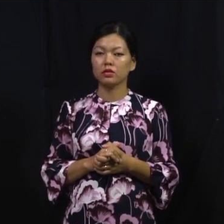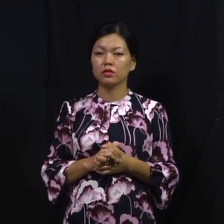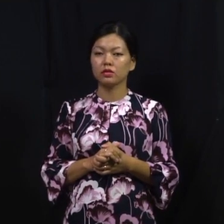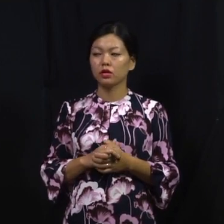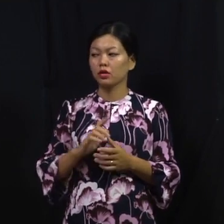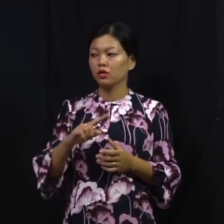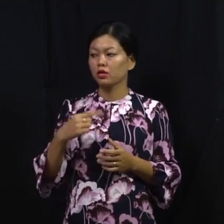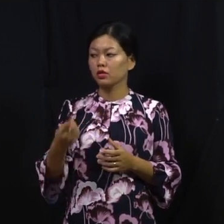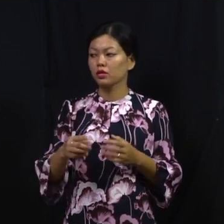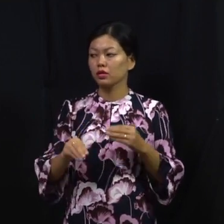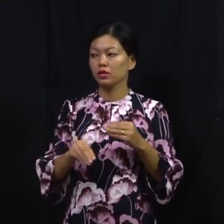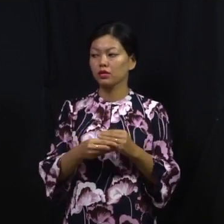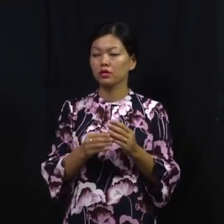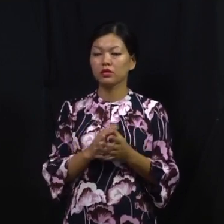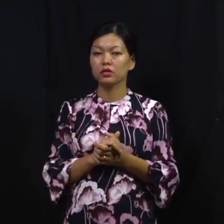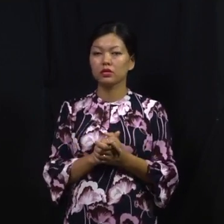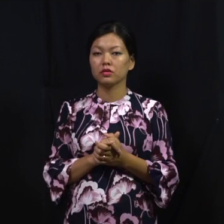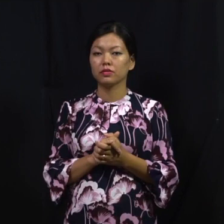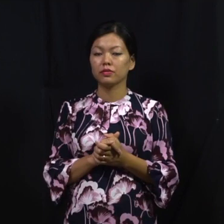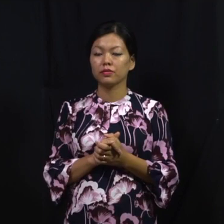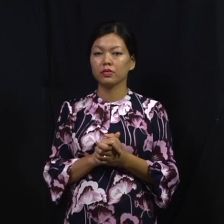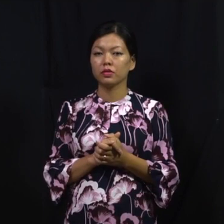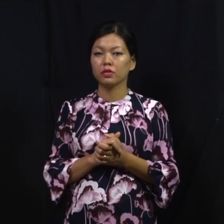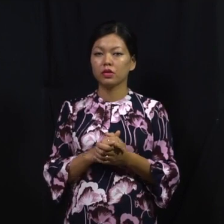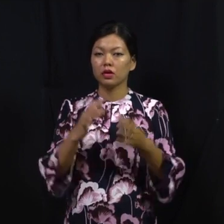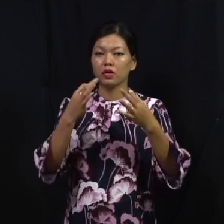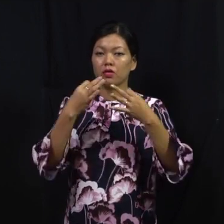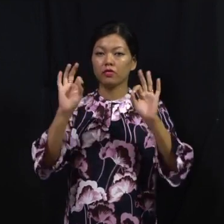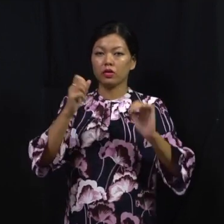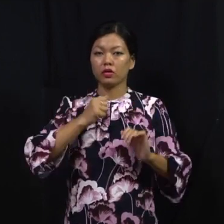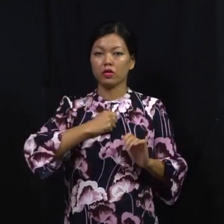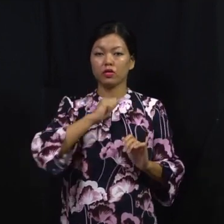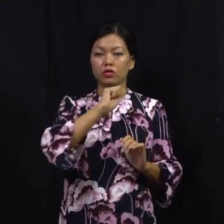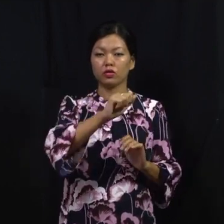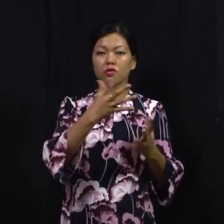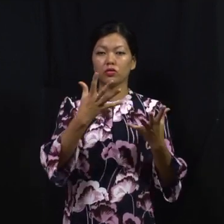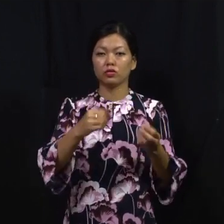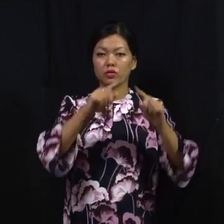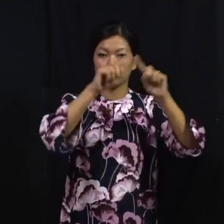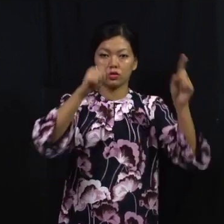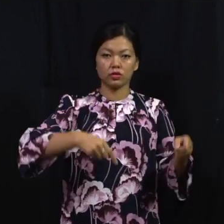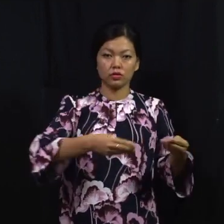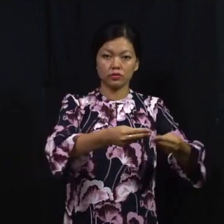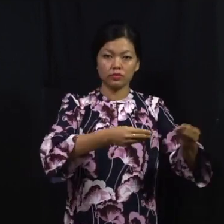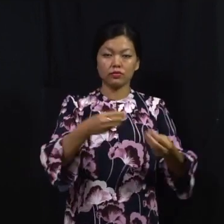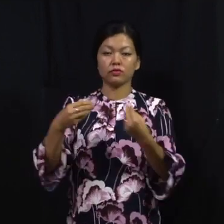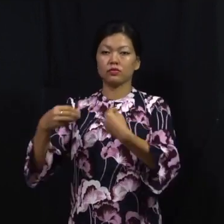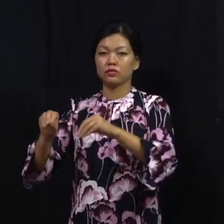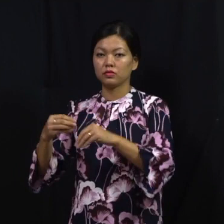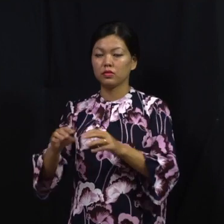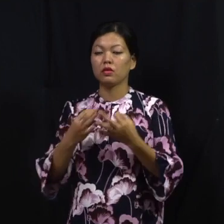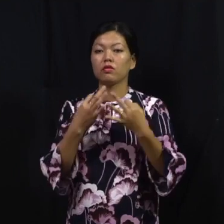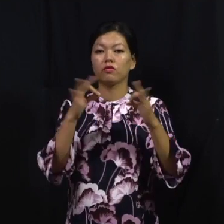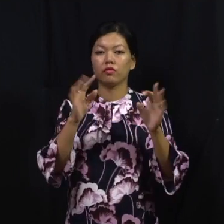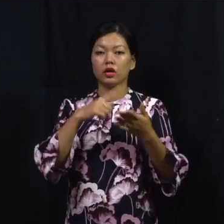they also put another concept, that is a free market economy, so that the people in the nation could establish herself in